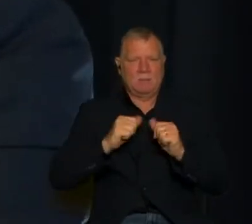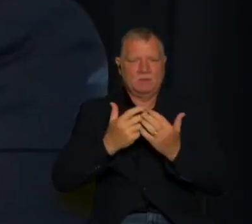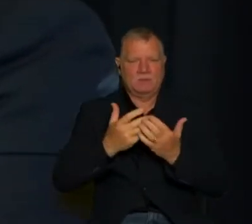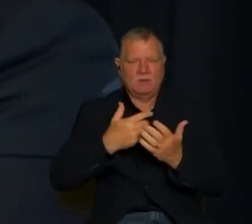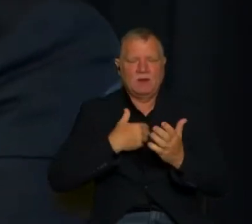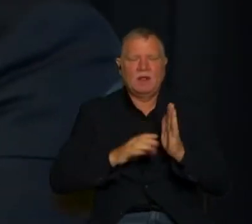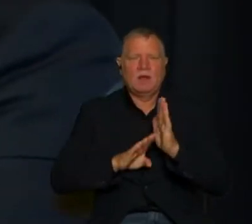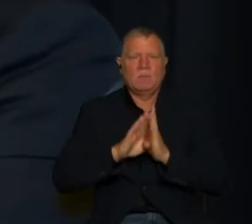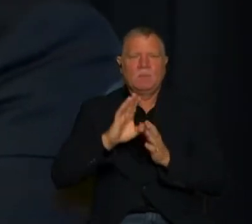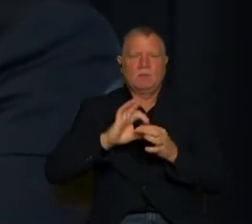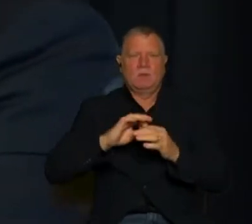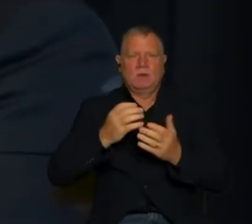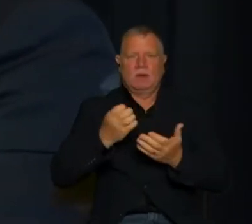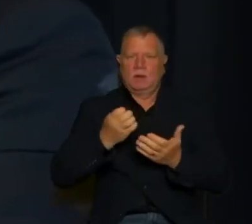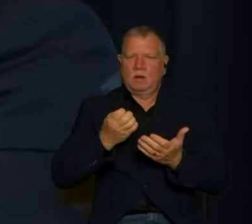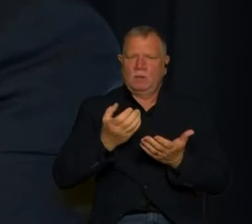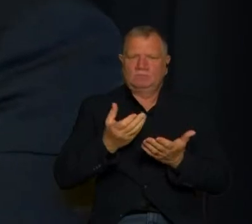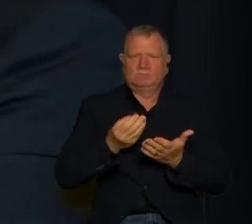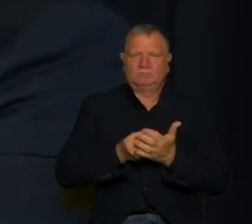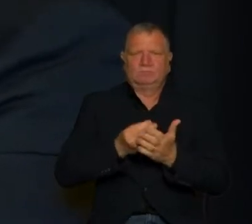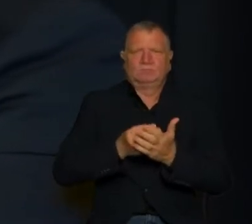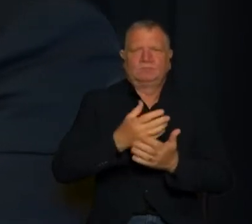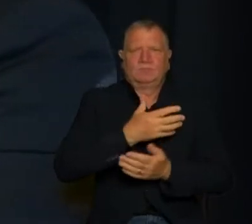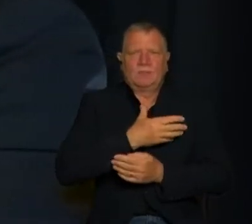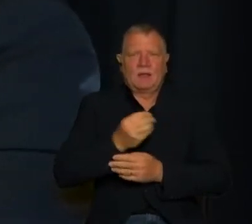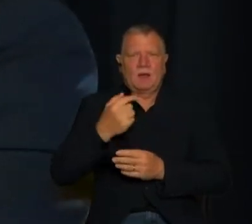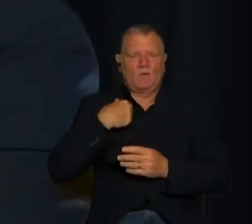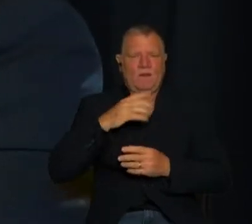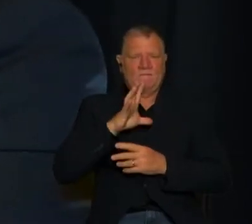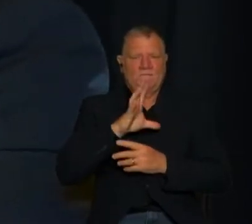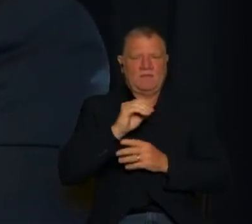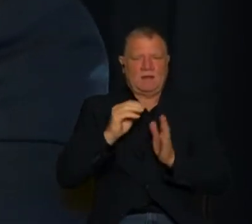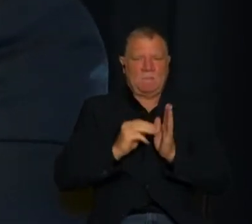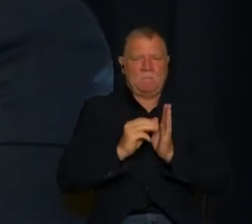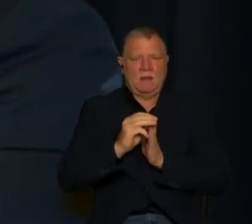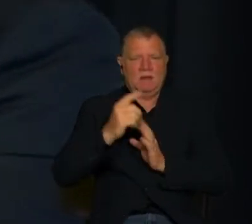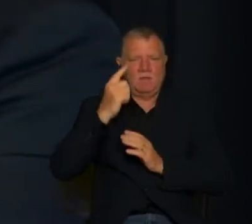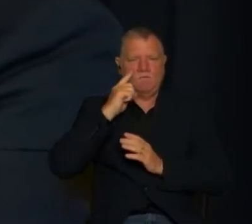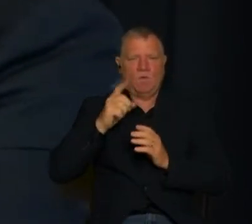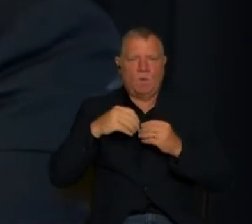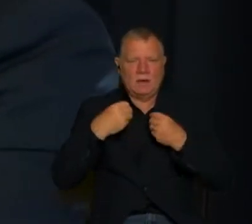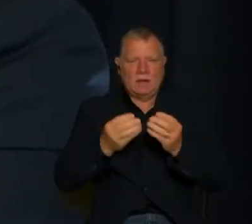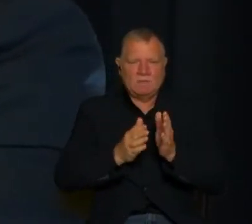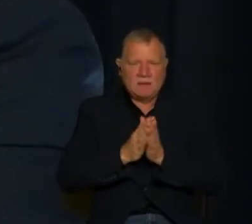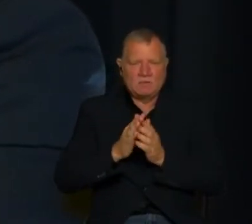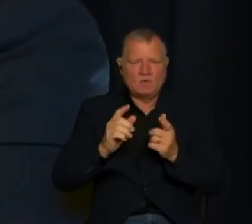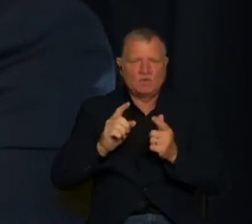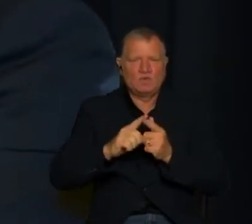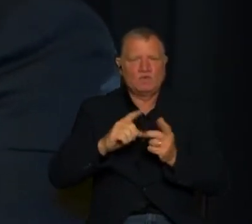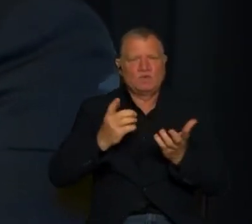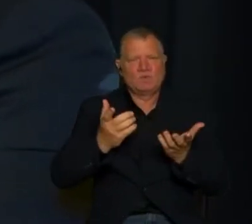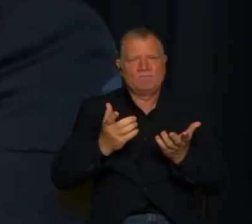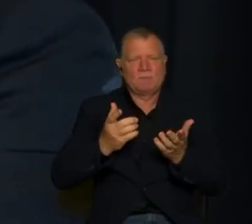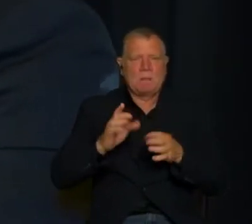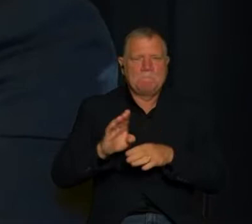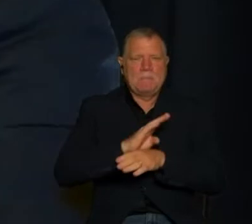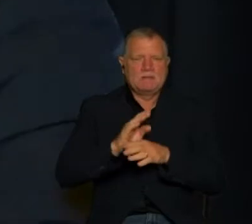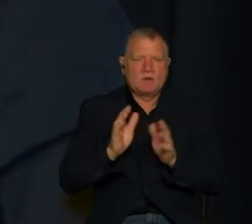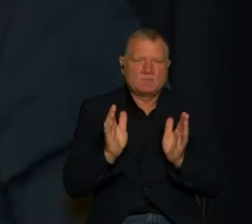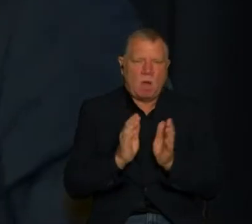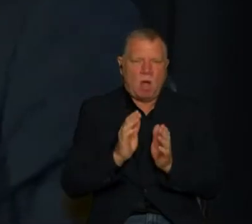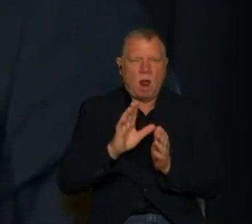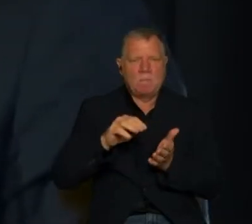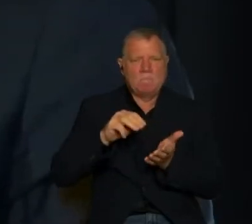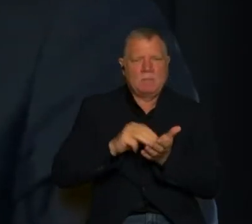Economic Development and Commerce, has allocated $15 million for incentives to small and medium businesses